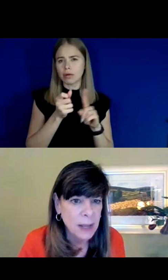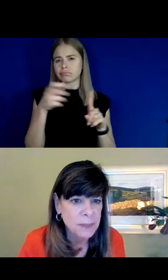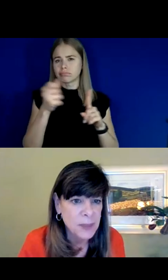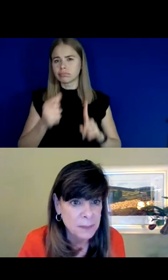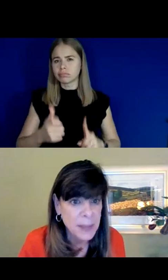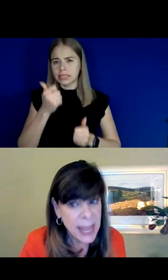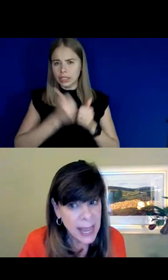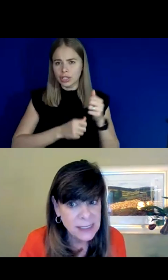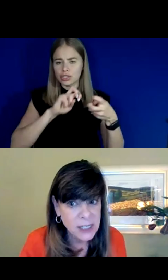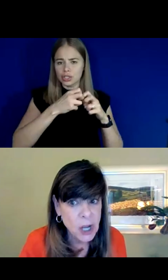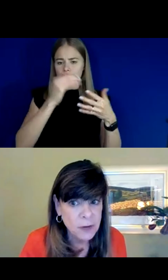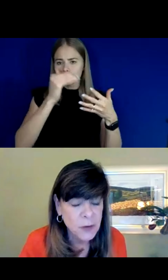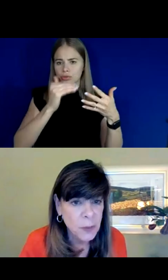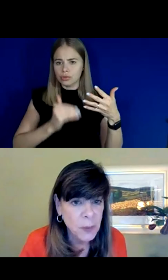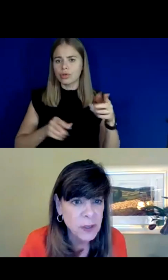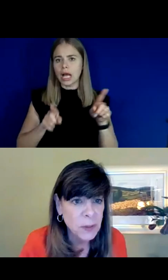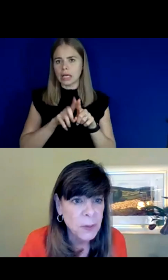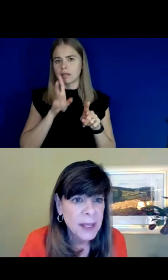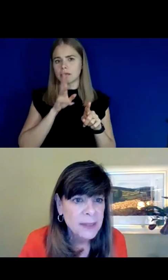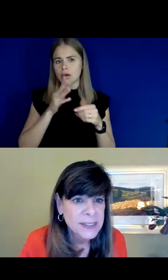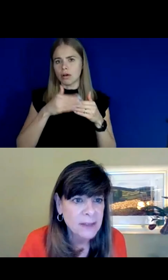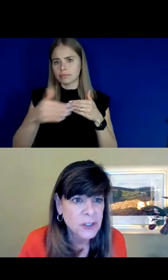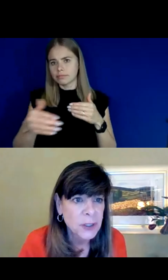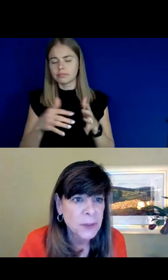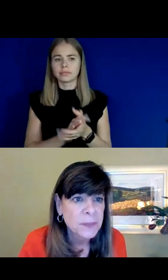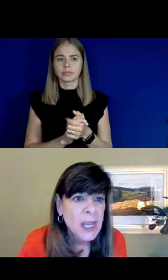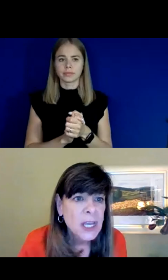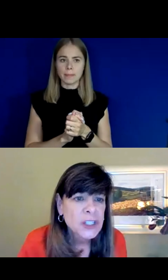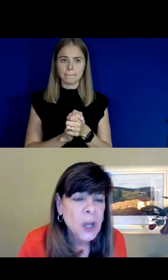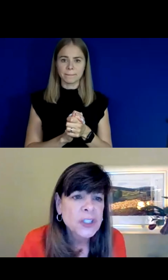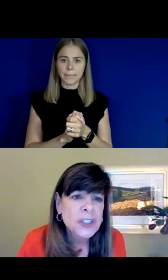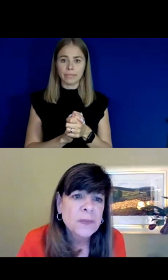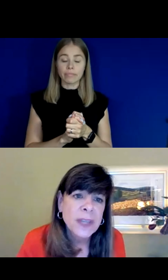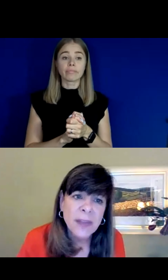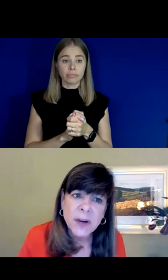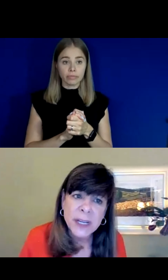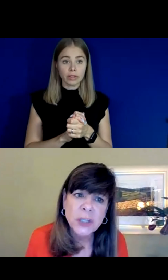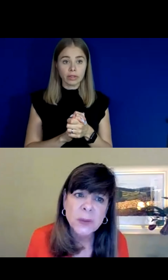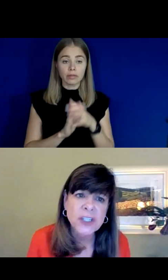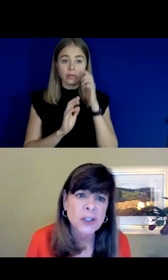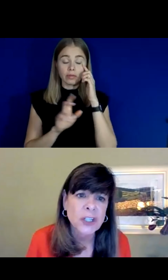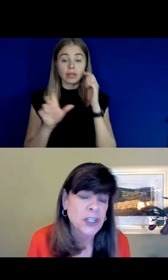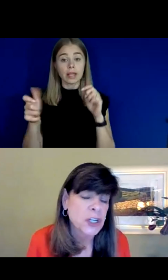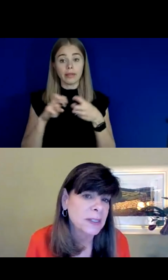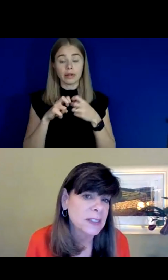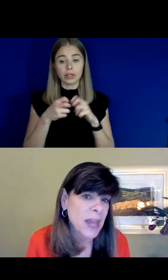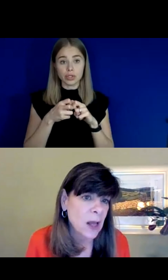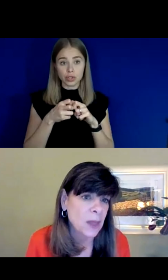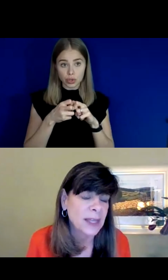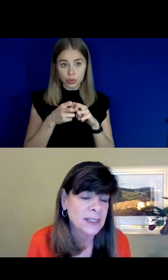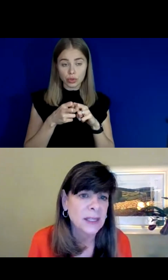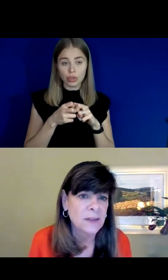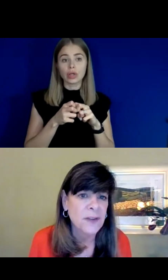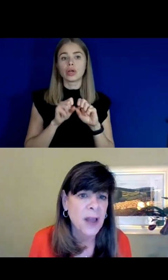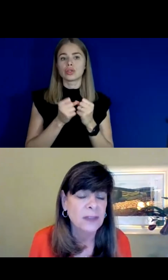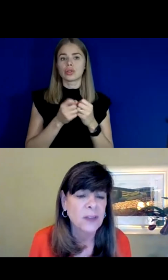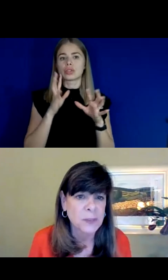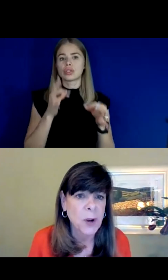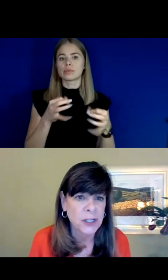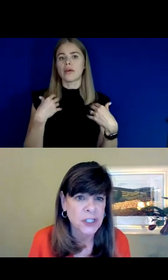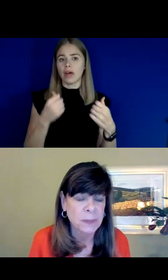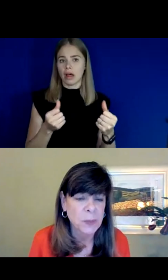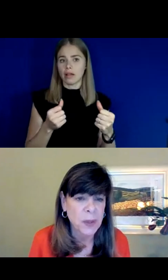as I talk further with you this afternoon. So the other issue is social determinants of health and